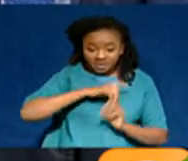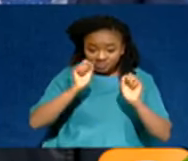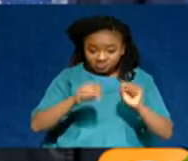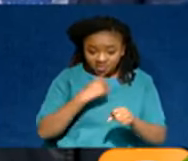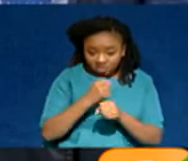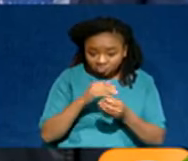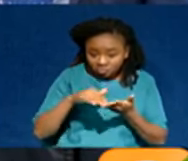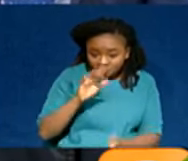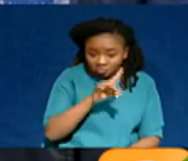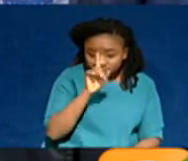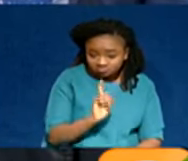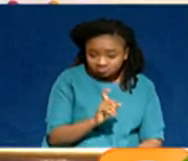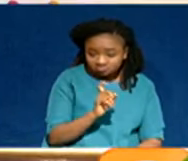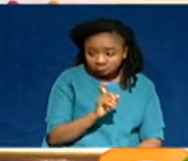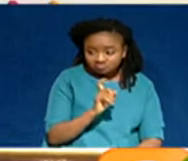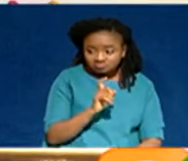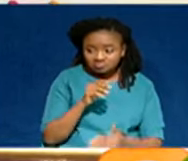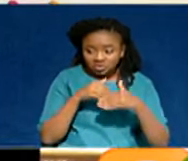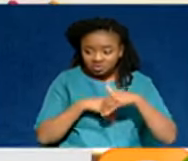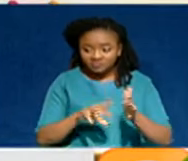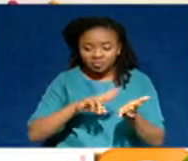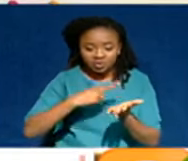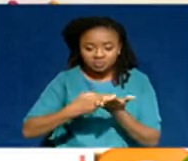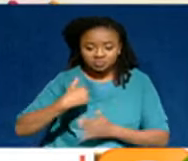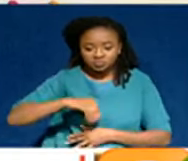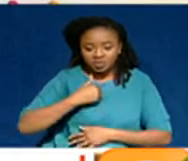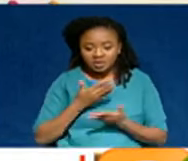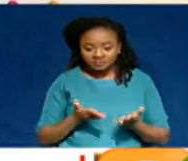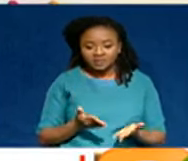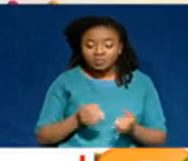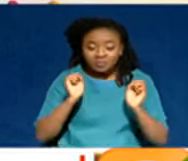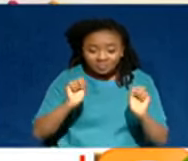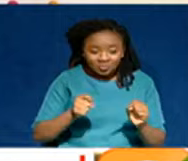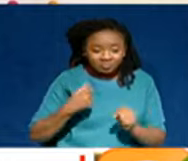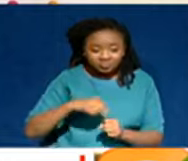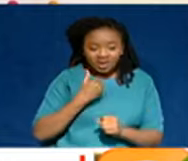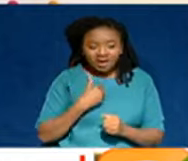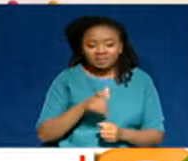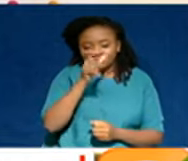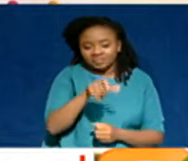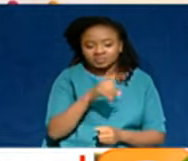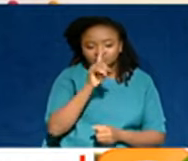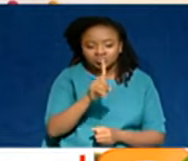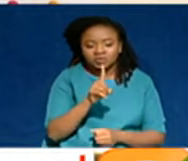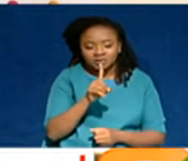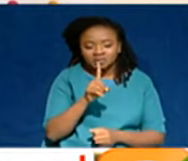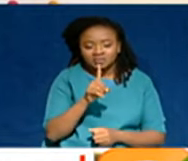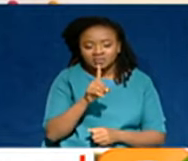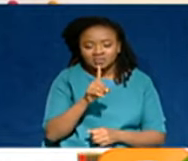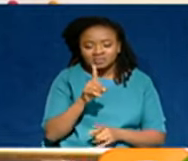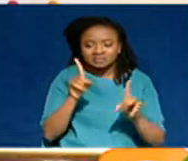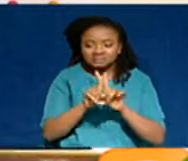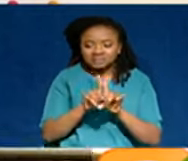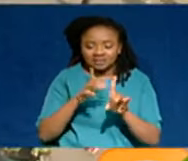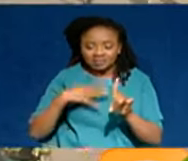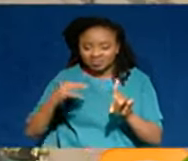Can we have one person doing what hitherto had been three people had